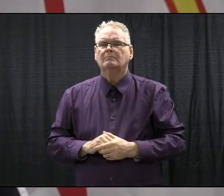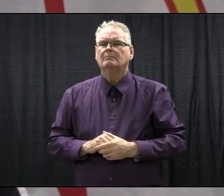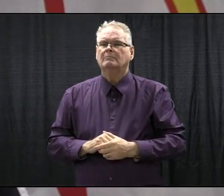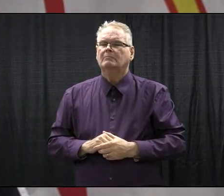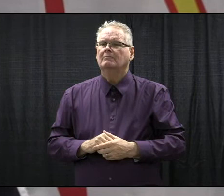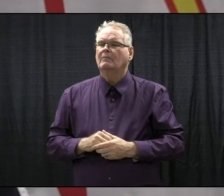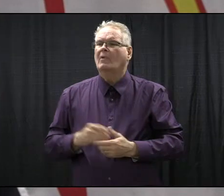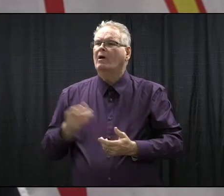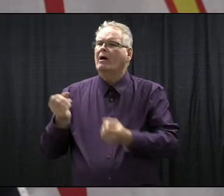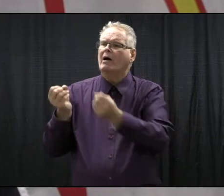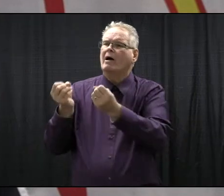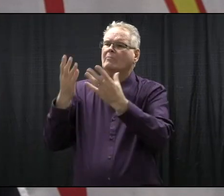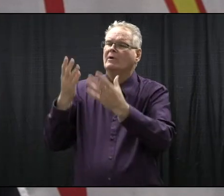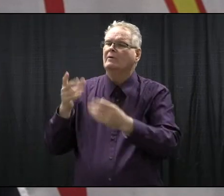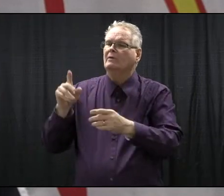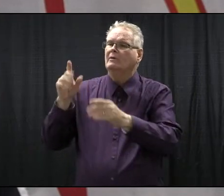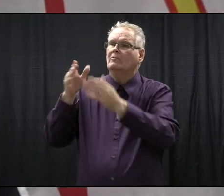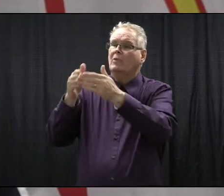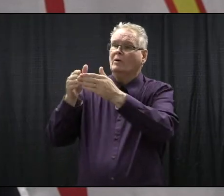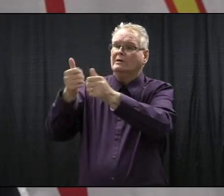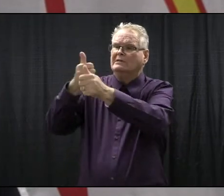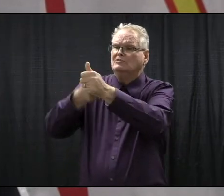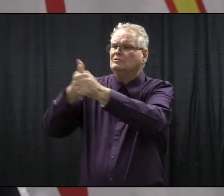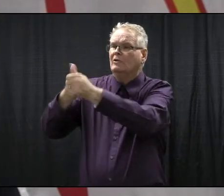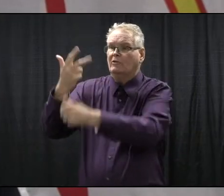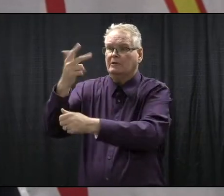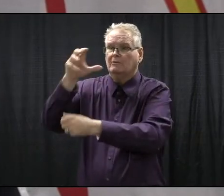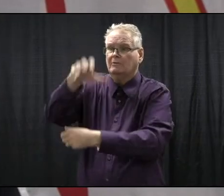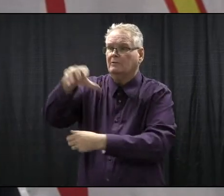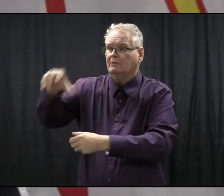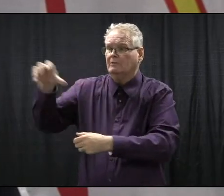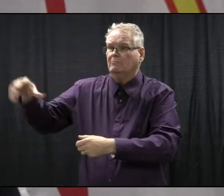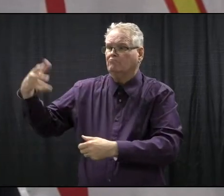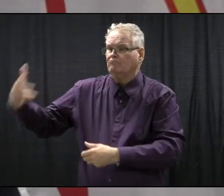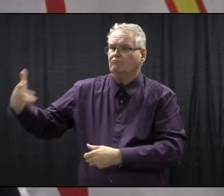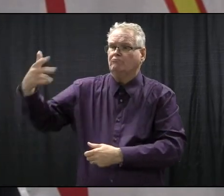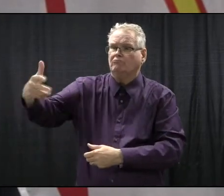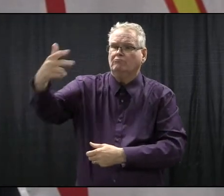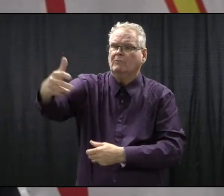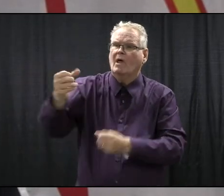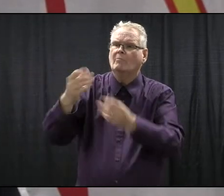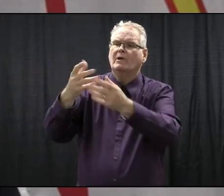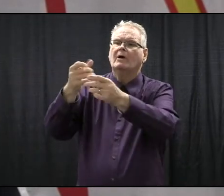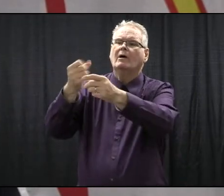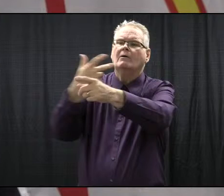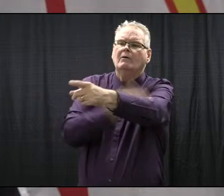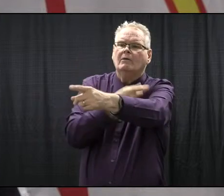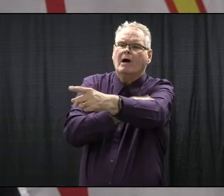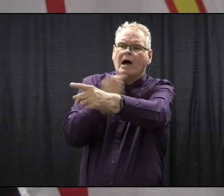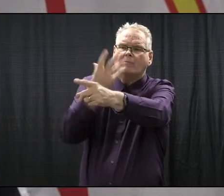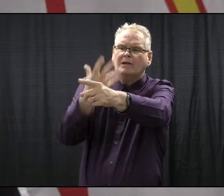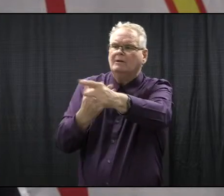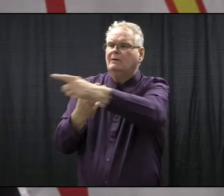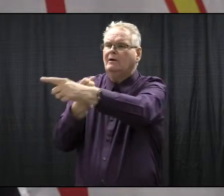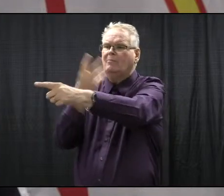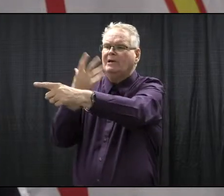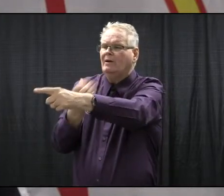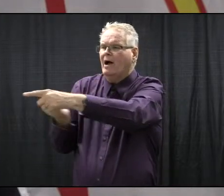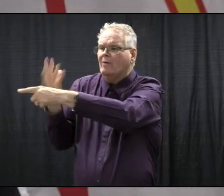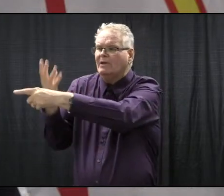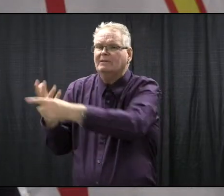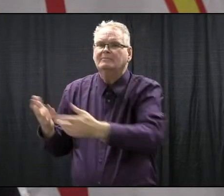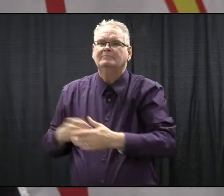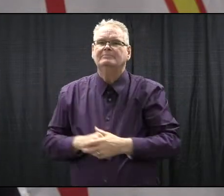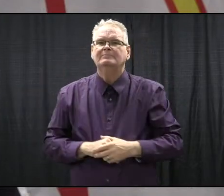speaking, the vaccinations, the crew members, the majority of crew members would not have